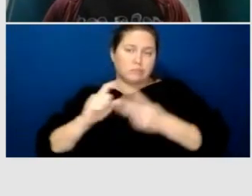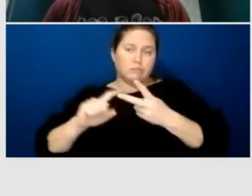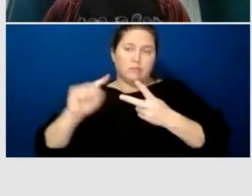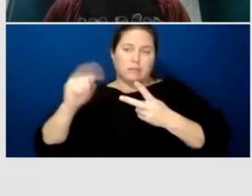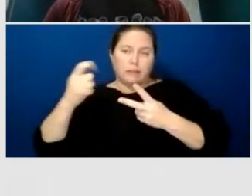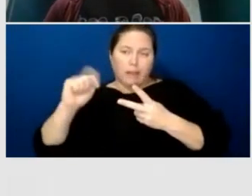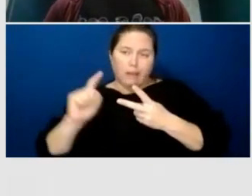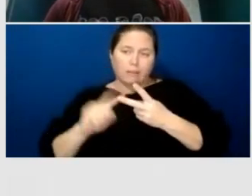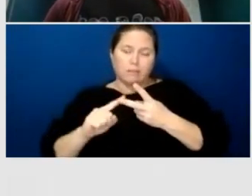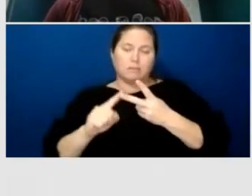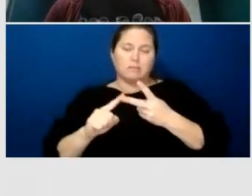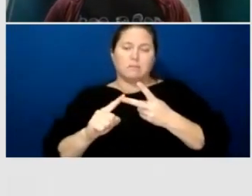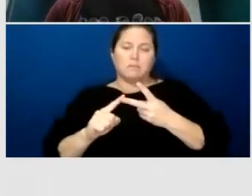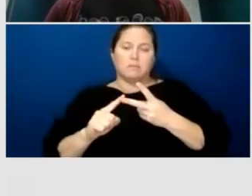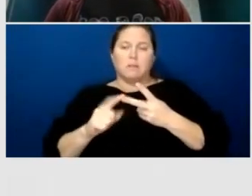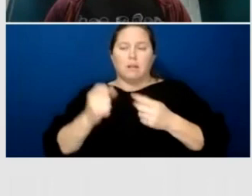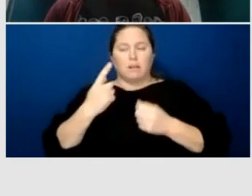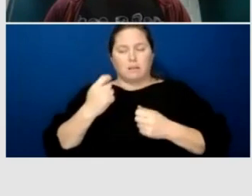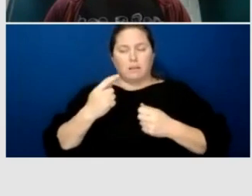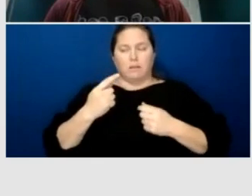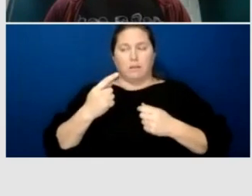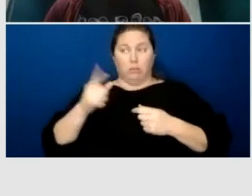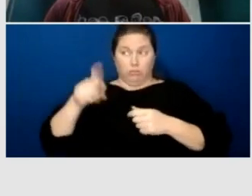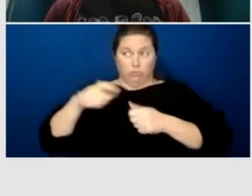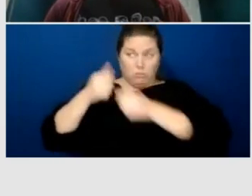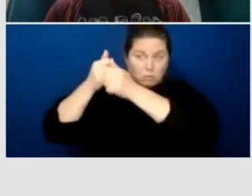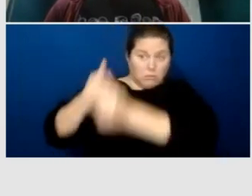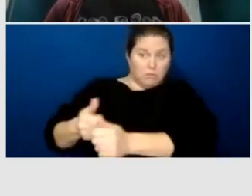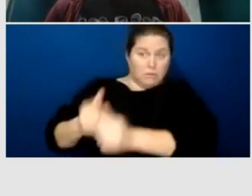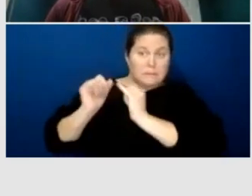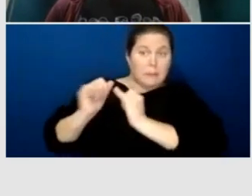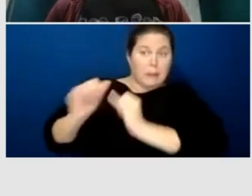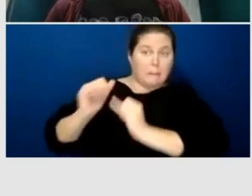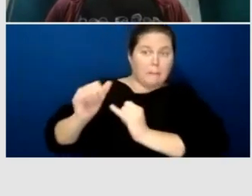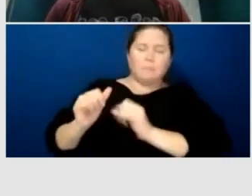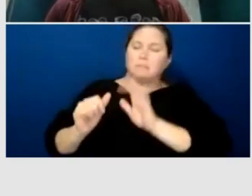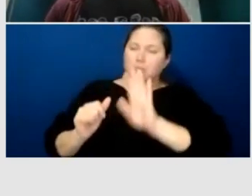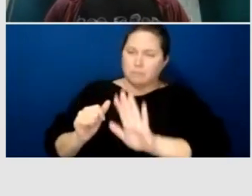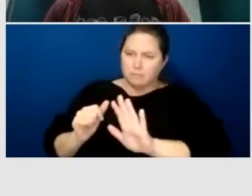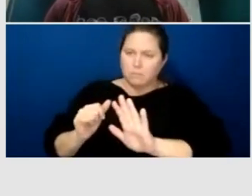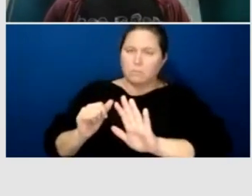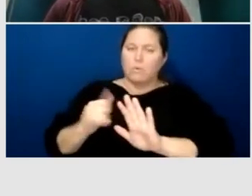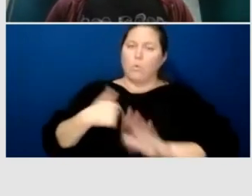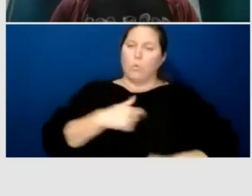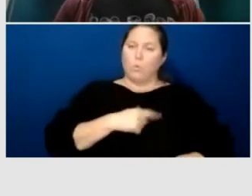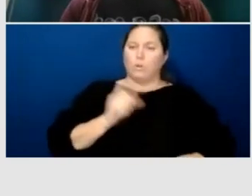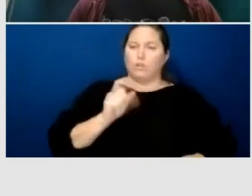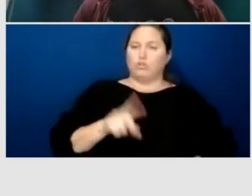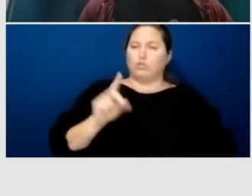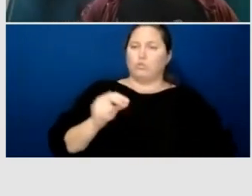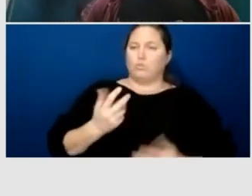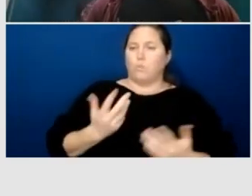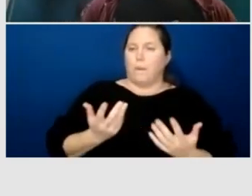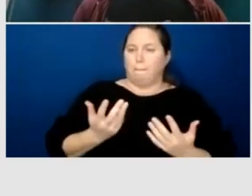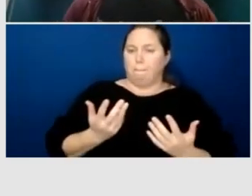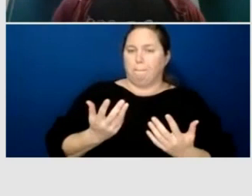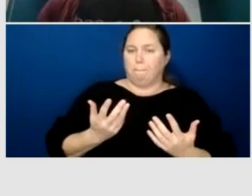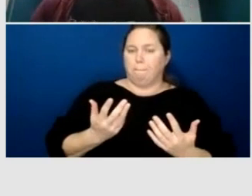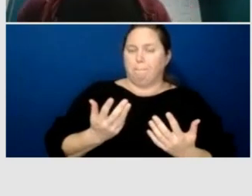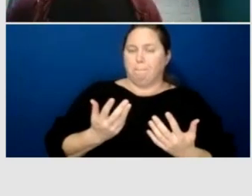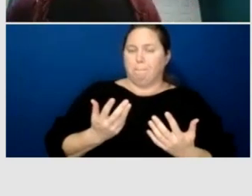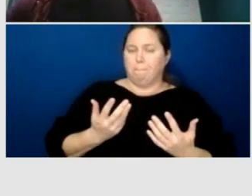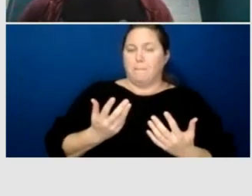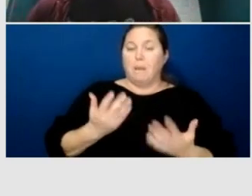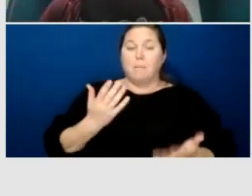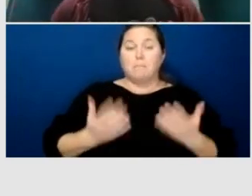language, what should we do in our response? So what I want you to show me in the chat, and the teachers, you can type for the student